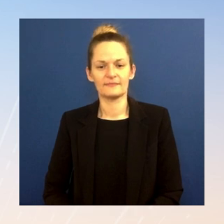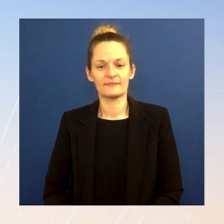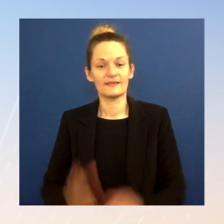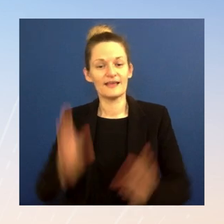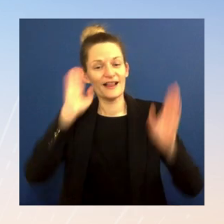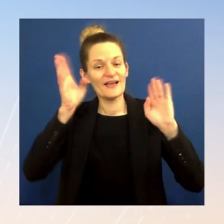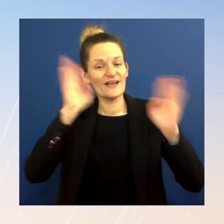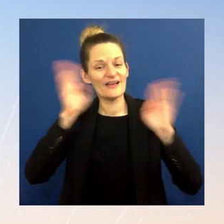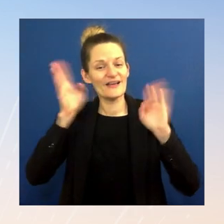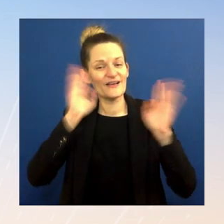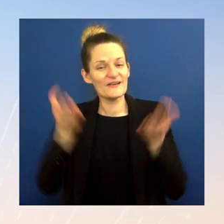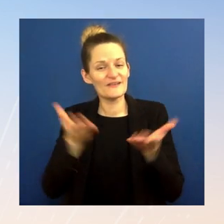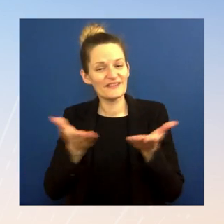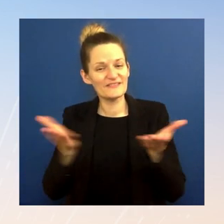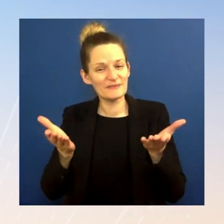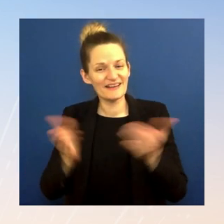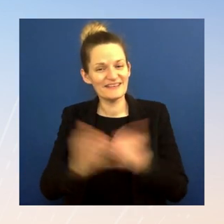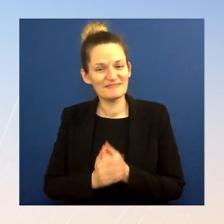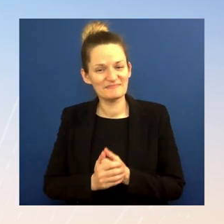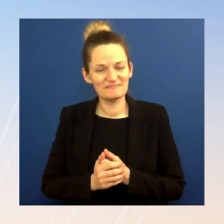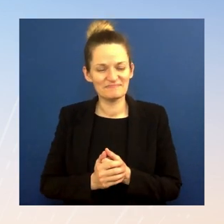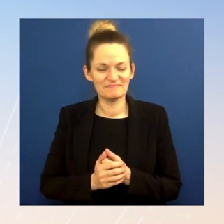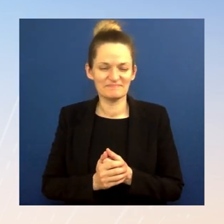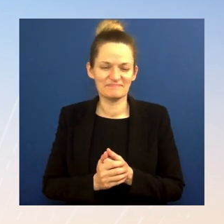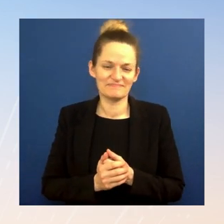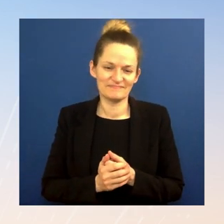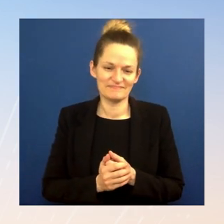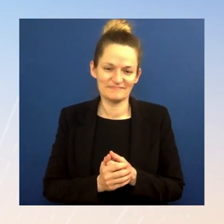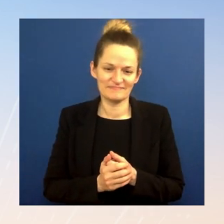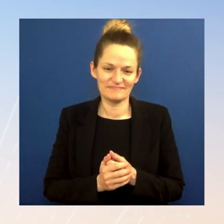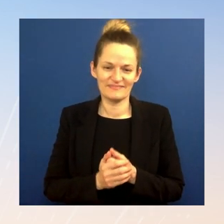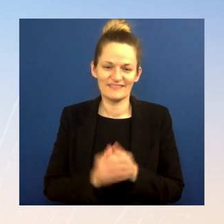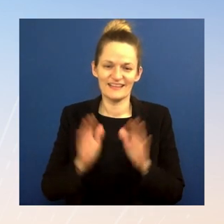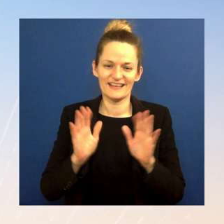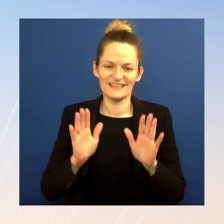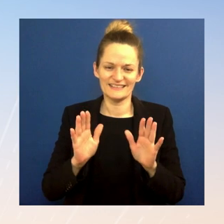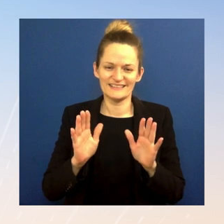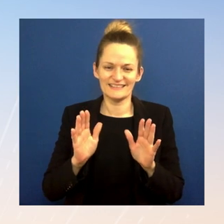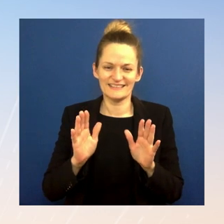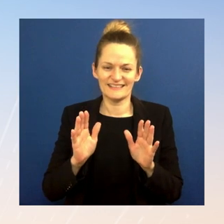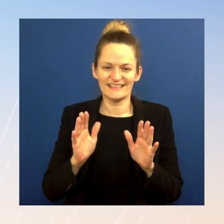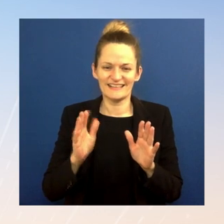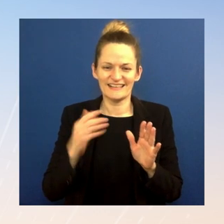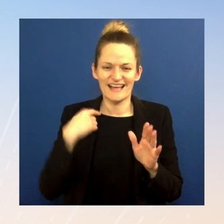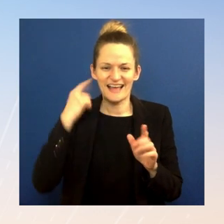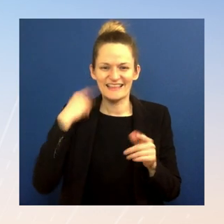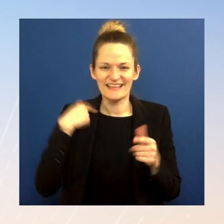Sorry, I think I jumped the 2-minute gun. I was just excited to see you all on St. Patrick's Day.